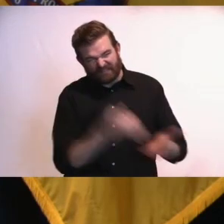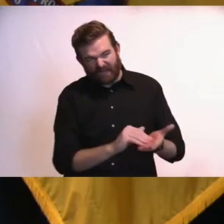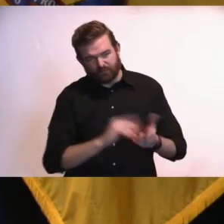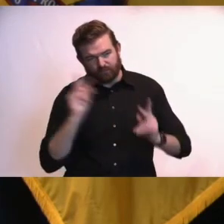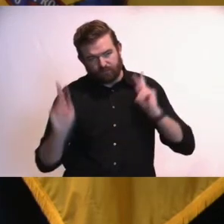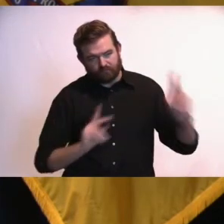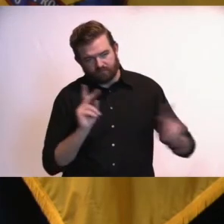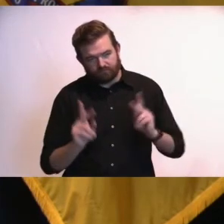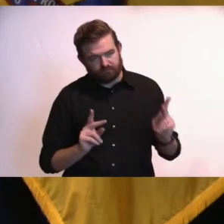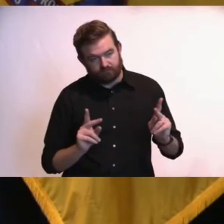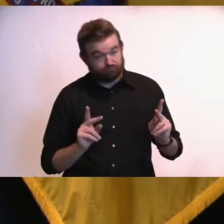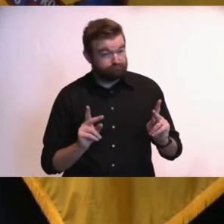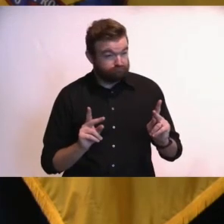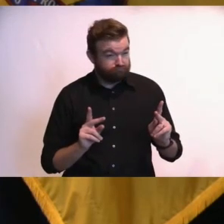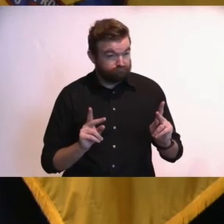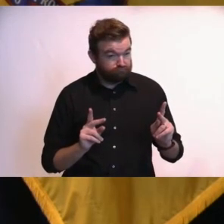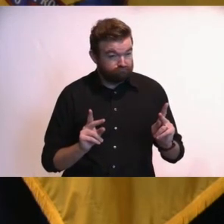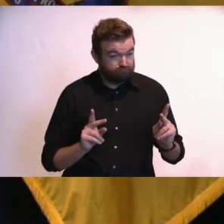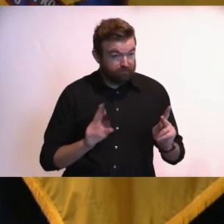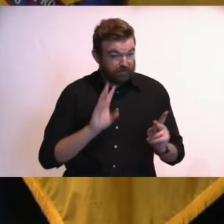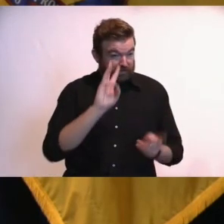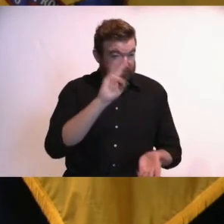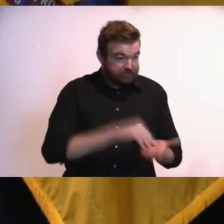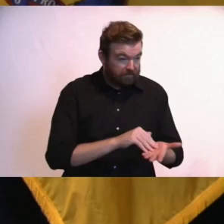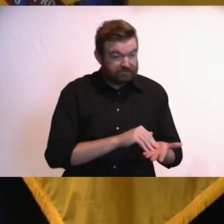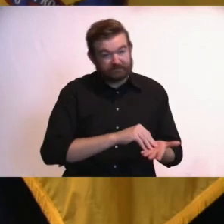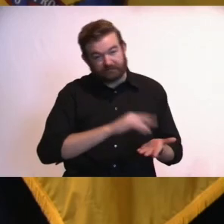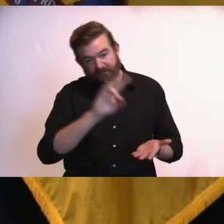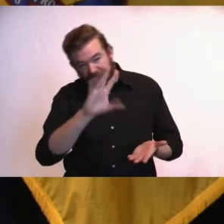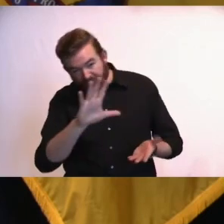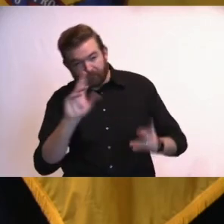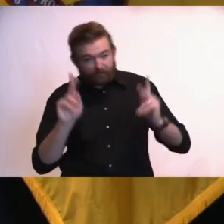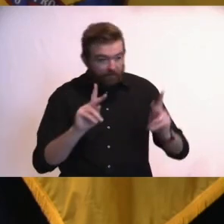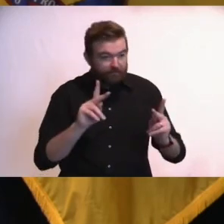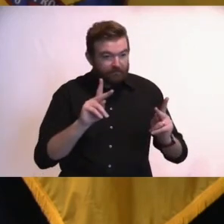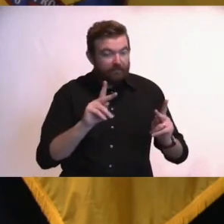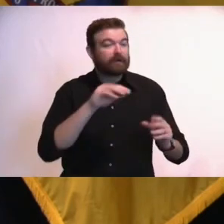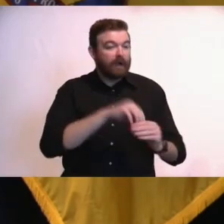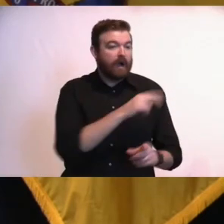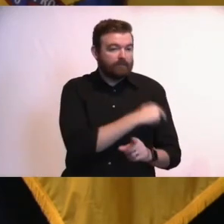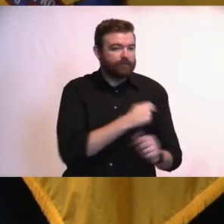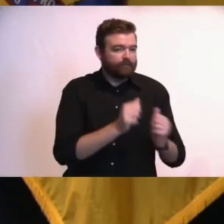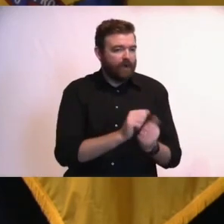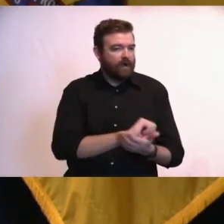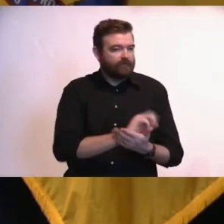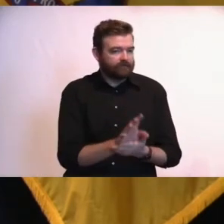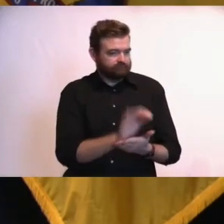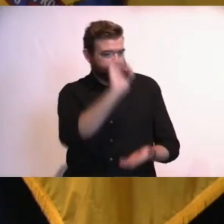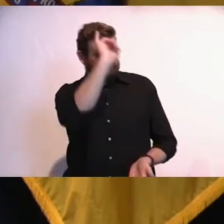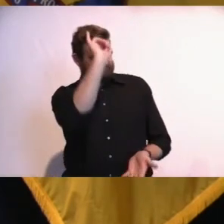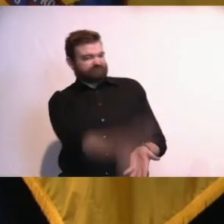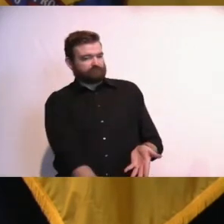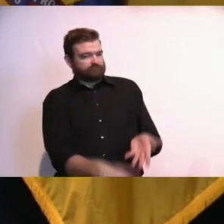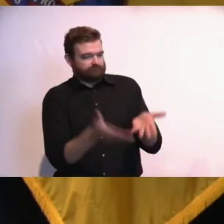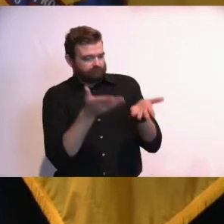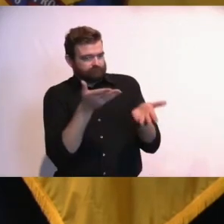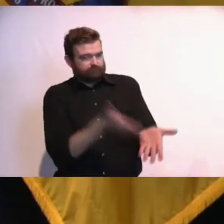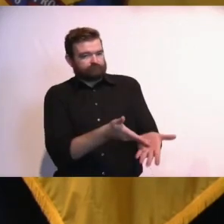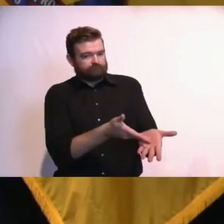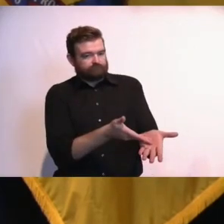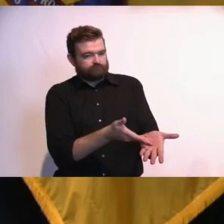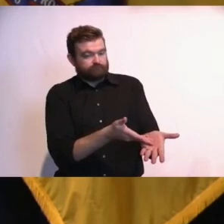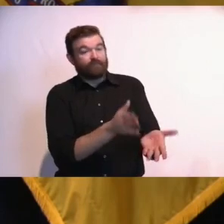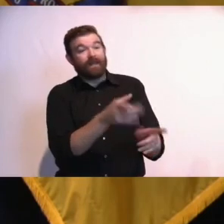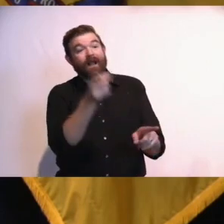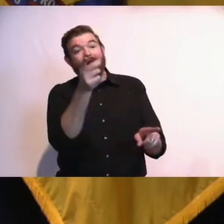where is it? And 75 persons are in the hospital with COVID. That's the picture. I do think you're right that about half of them are, if I